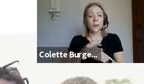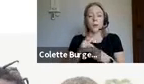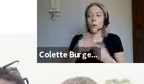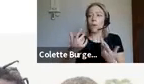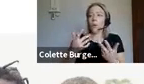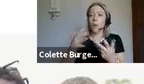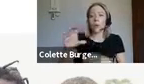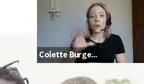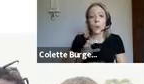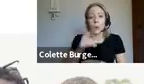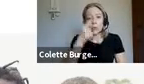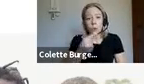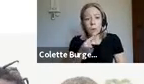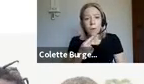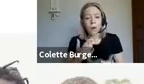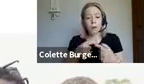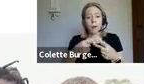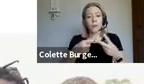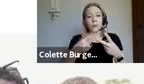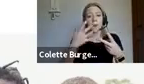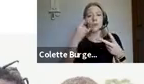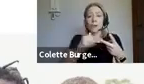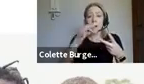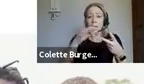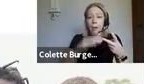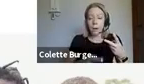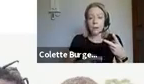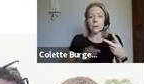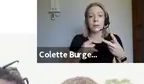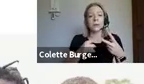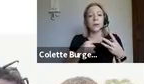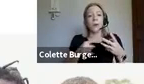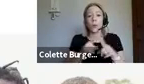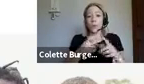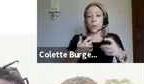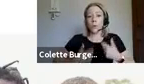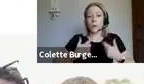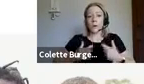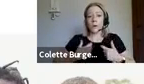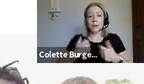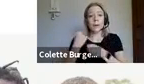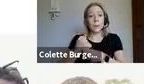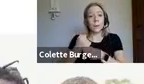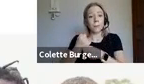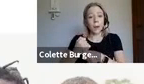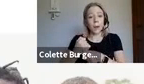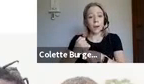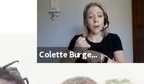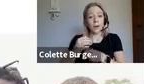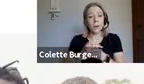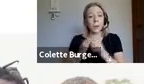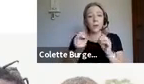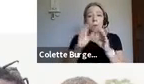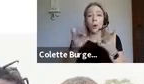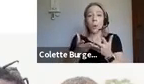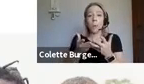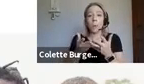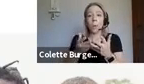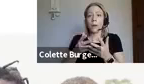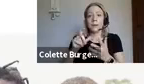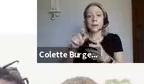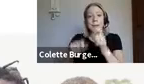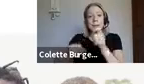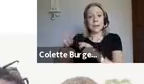profiles, a checklist, country reports, and we also have a very exciting campaign with Global Citizen, where